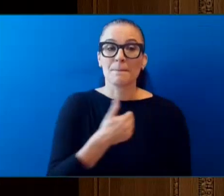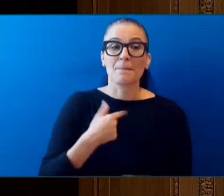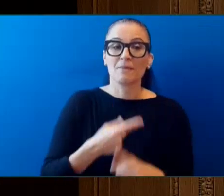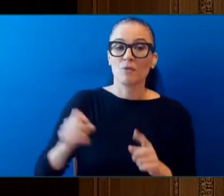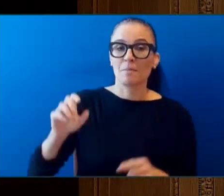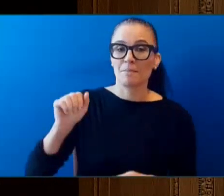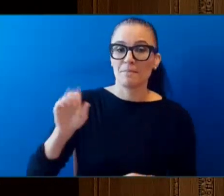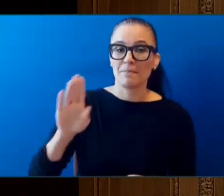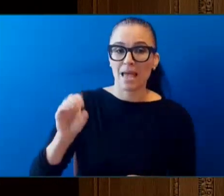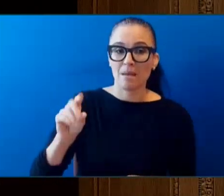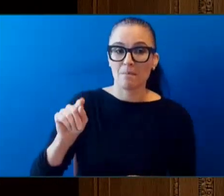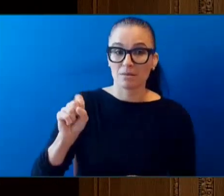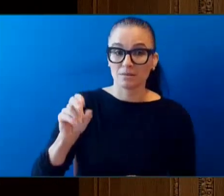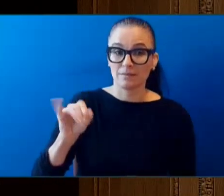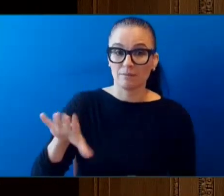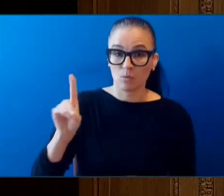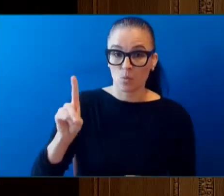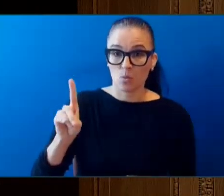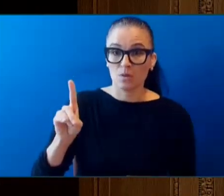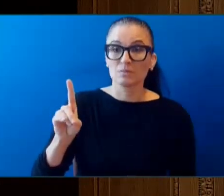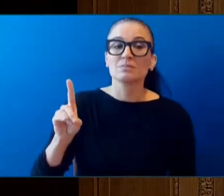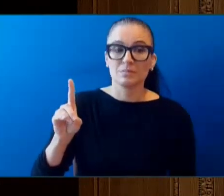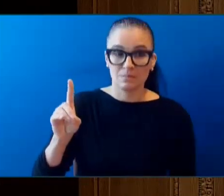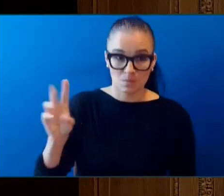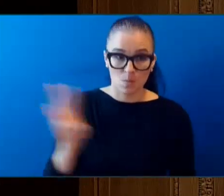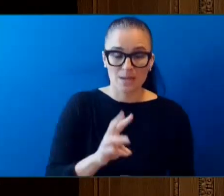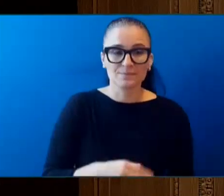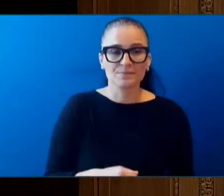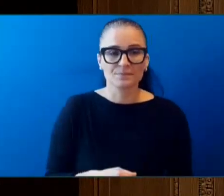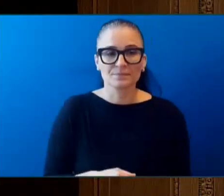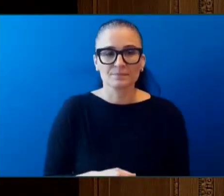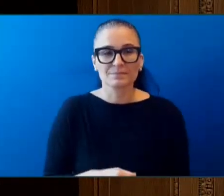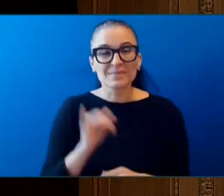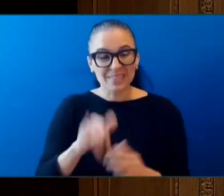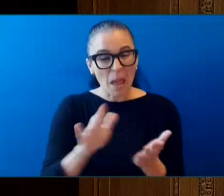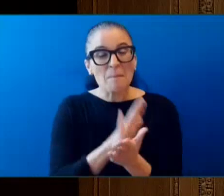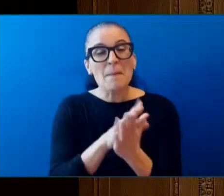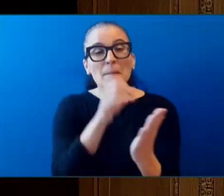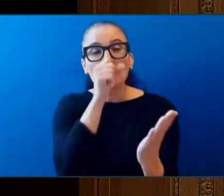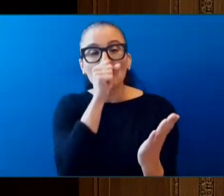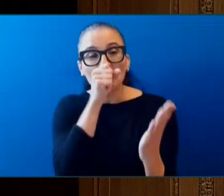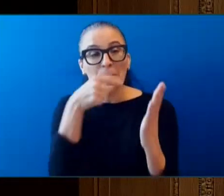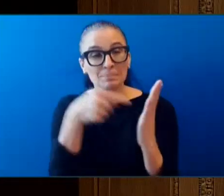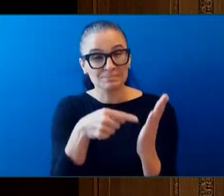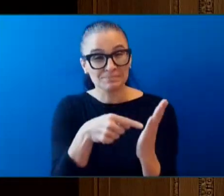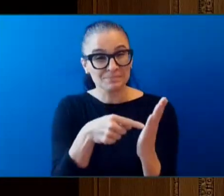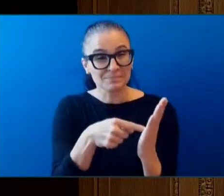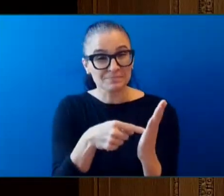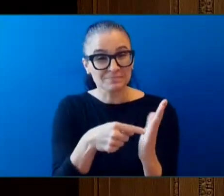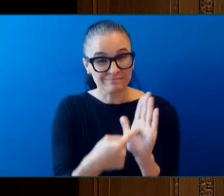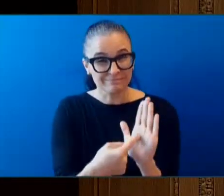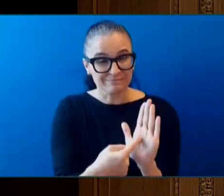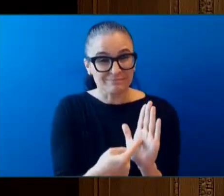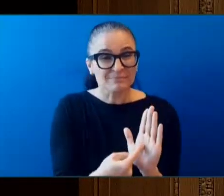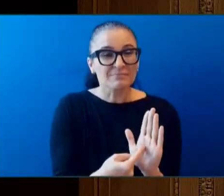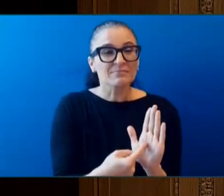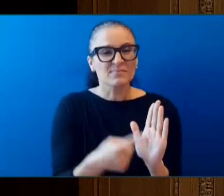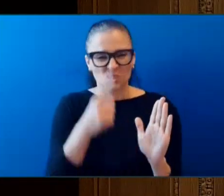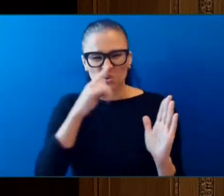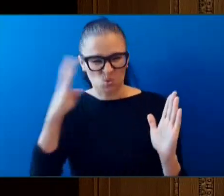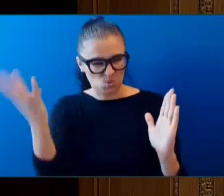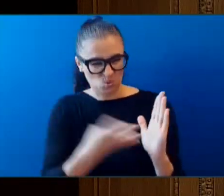referred to, and the Premier did everything he could to ignore, is dated November 20th, 1 week ago